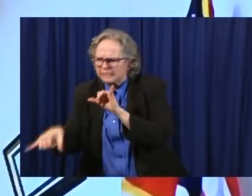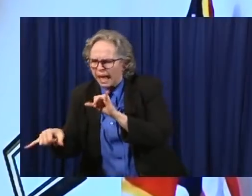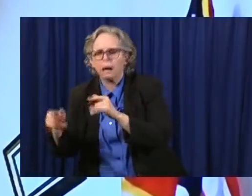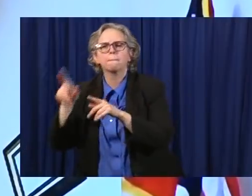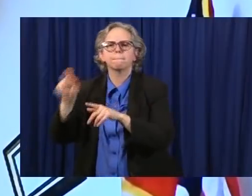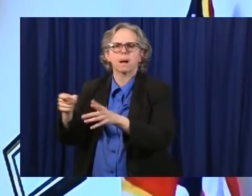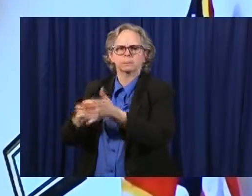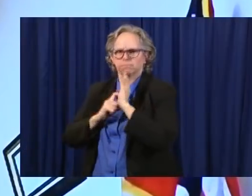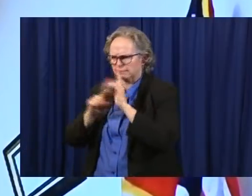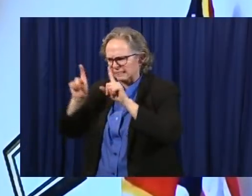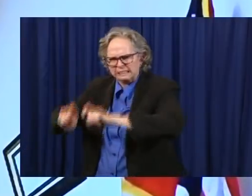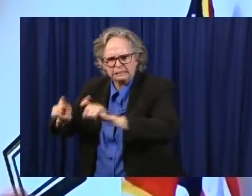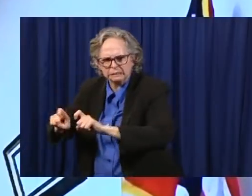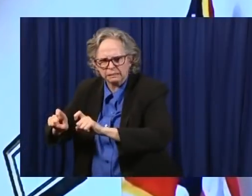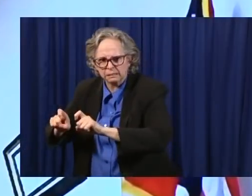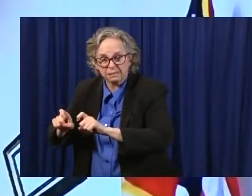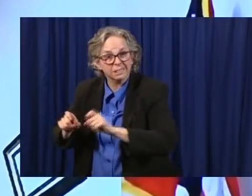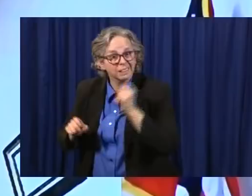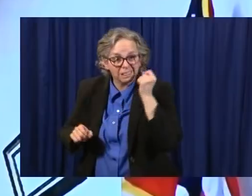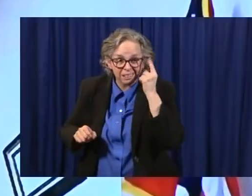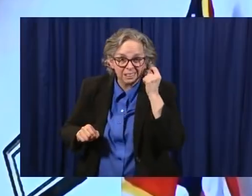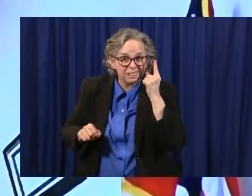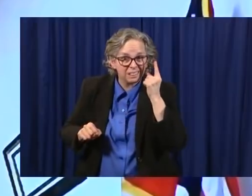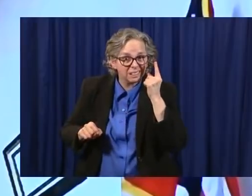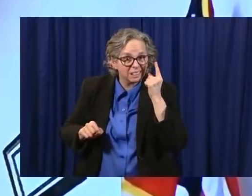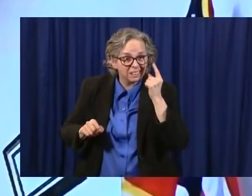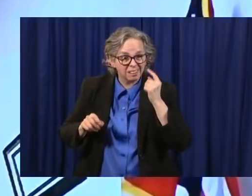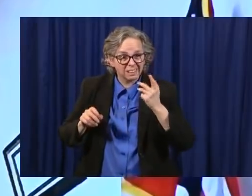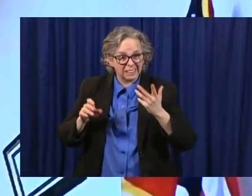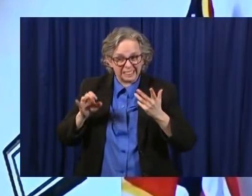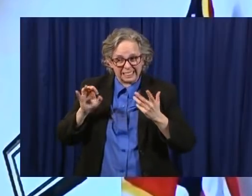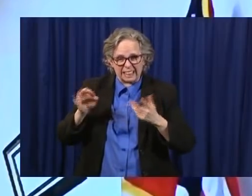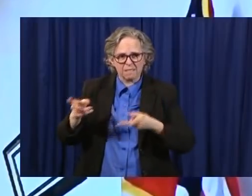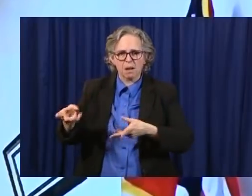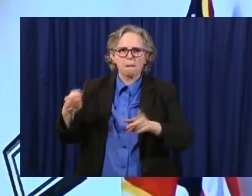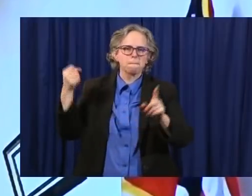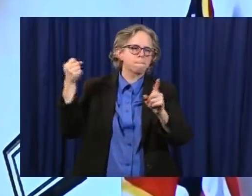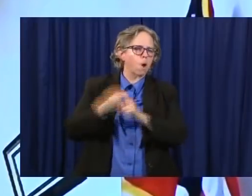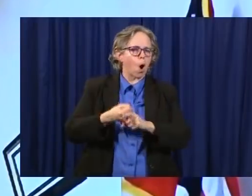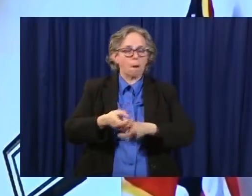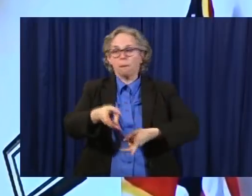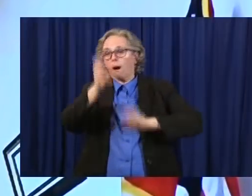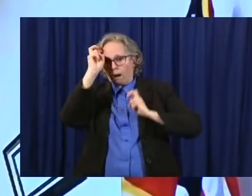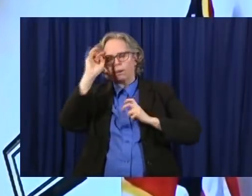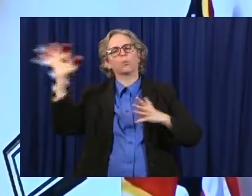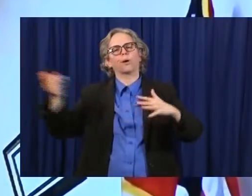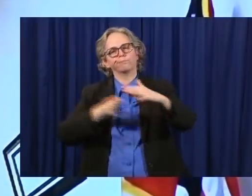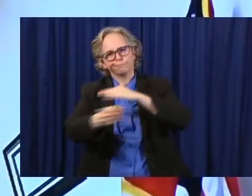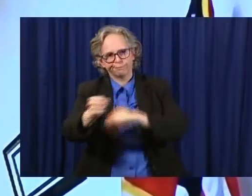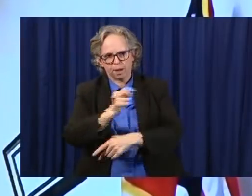there. If they're sicker, they go to the hospital. If they're not sicker, they stay in that